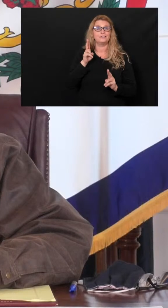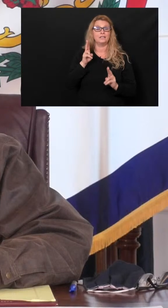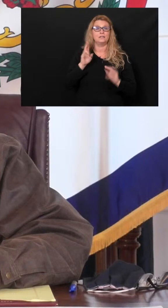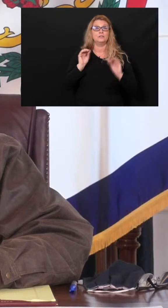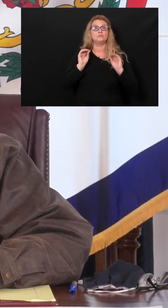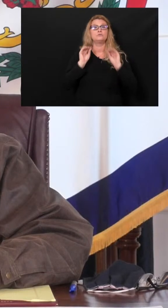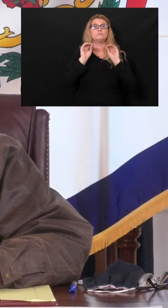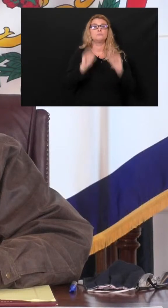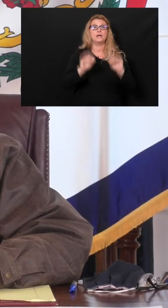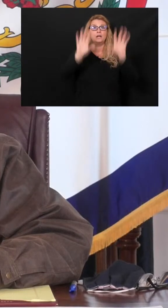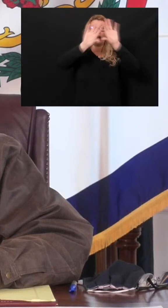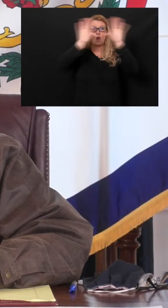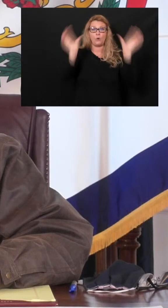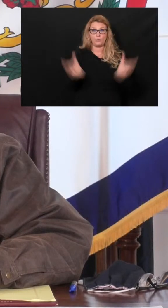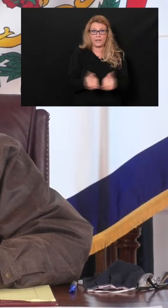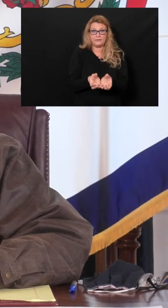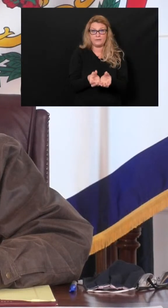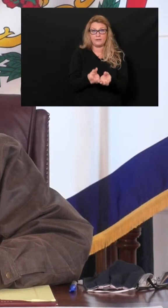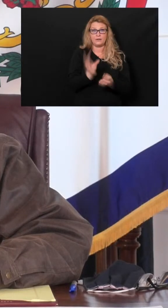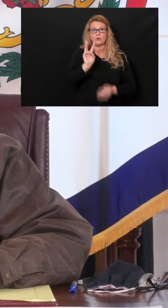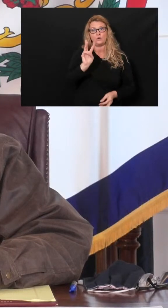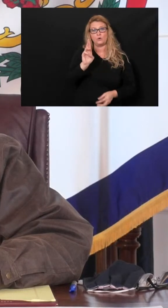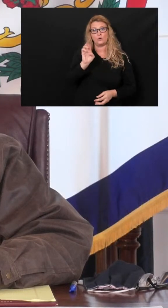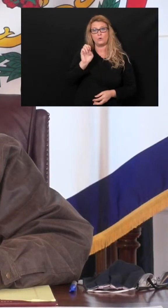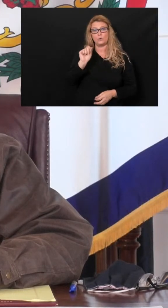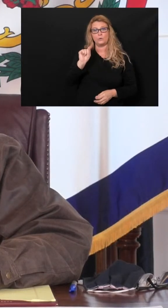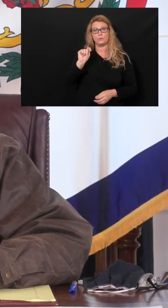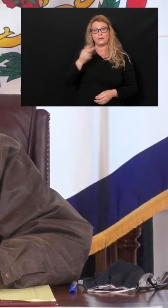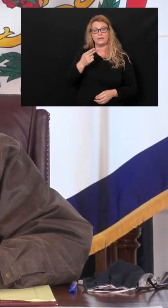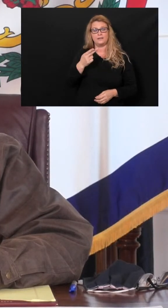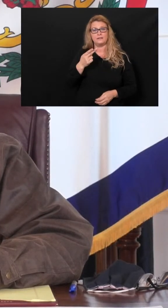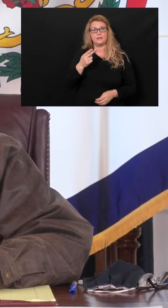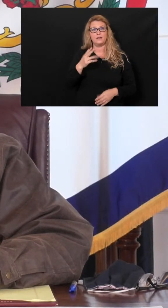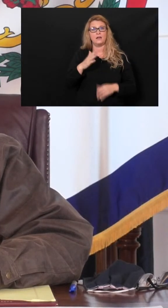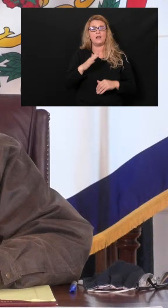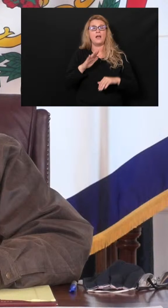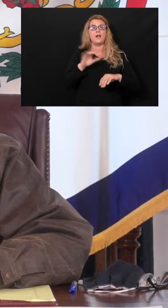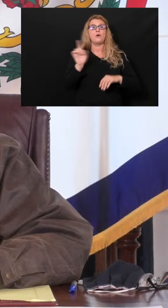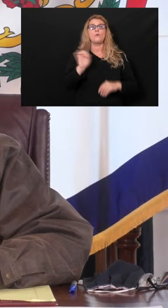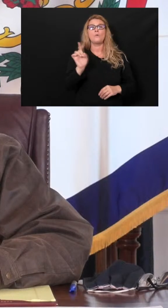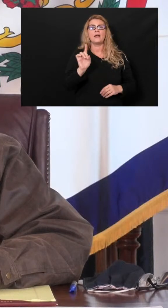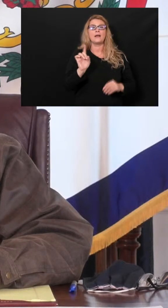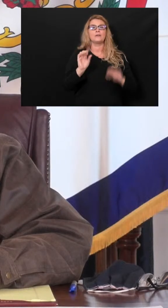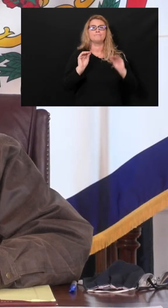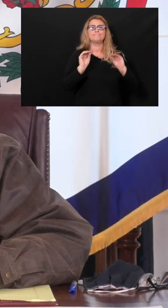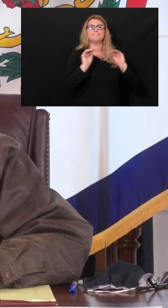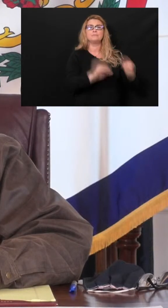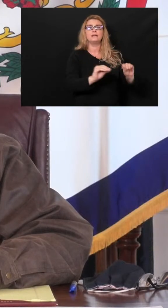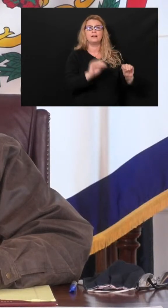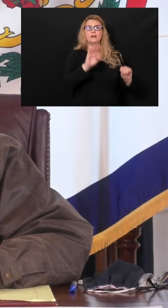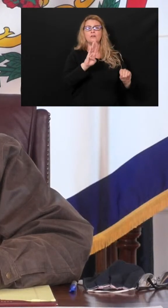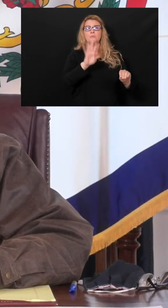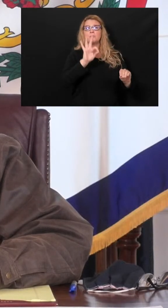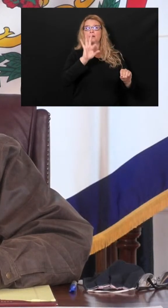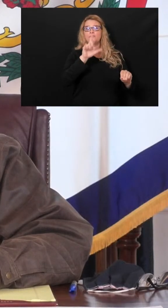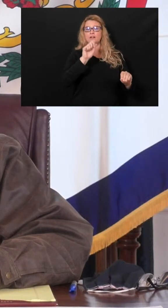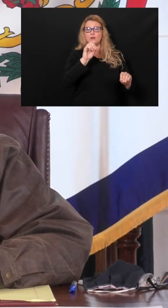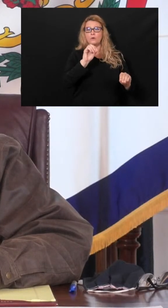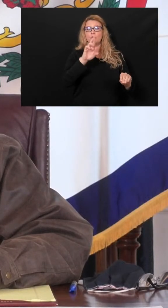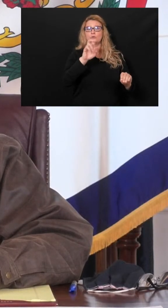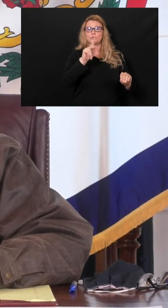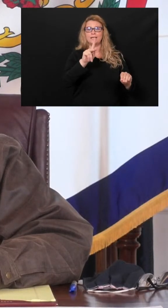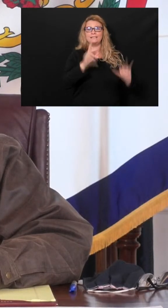at the memorial of the Buffalo Creek disaster. And